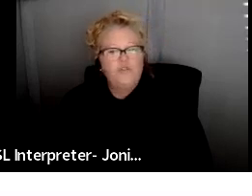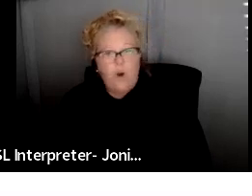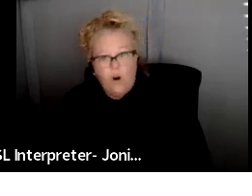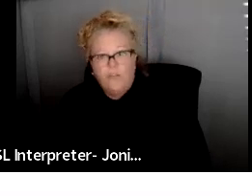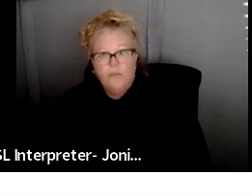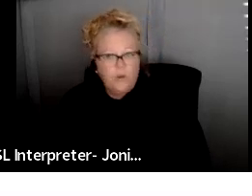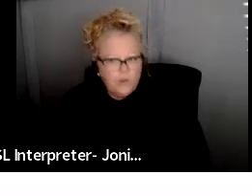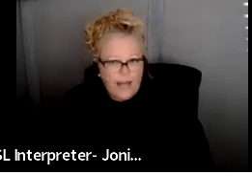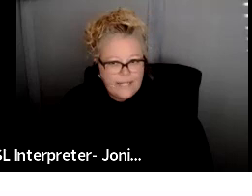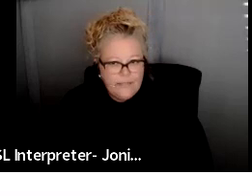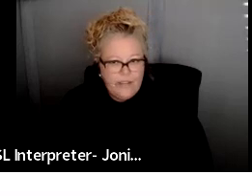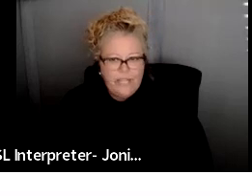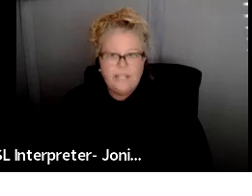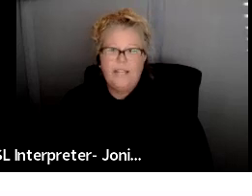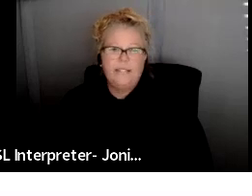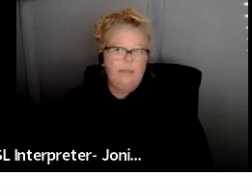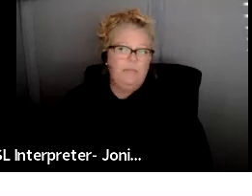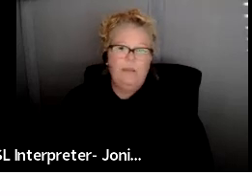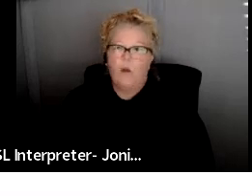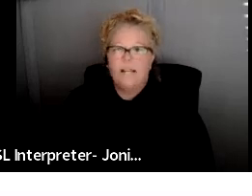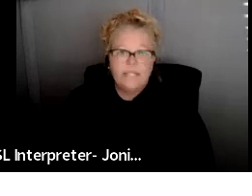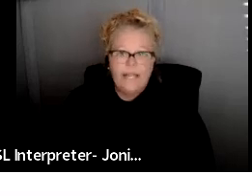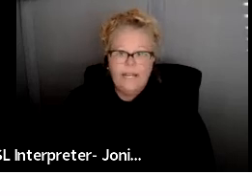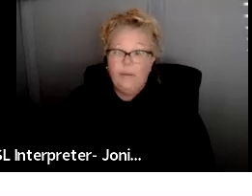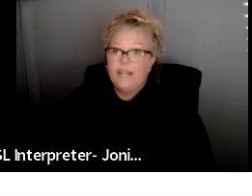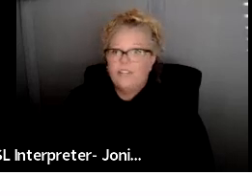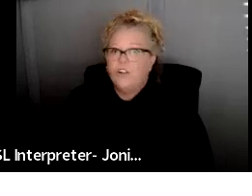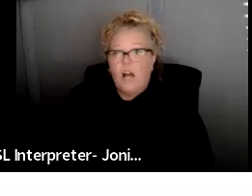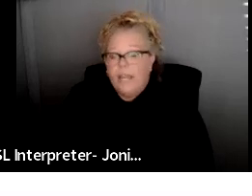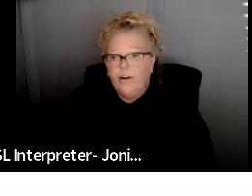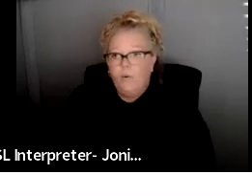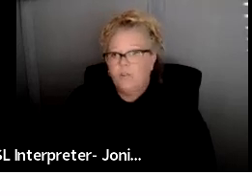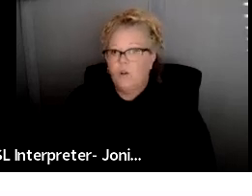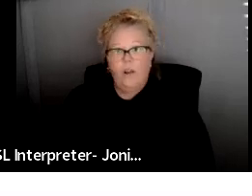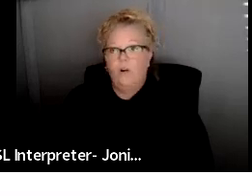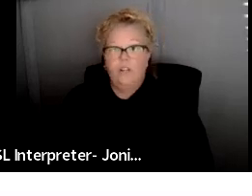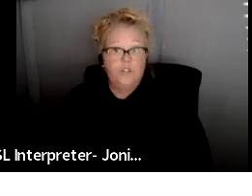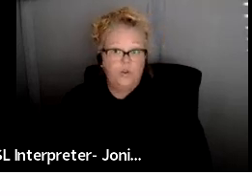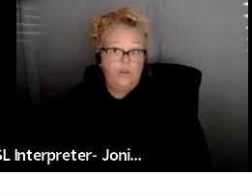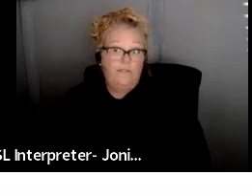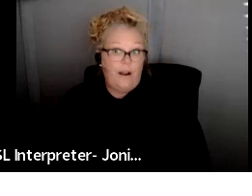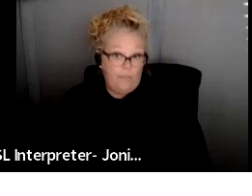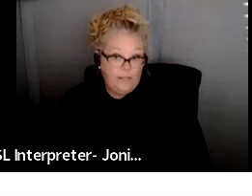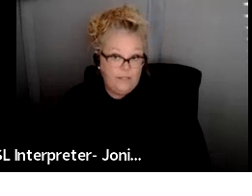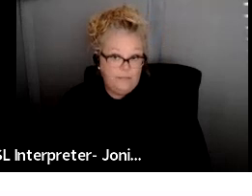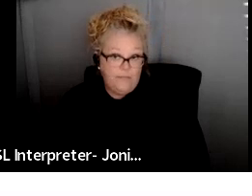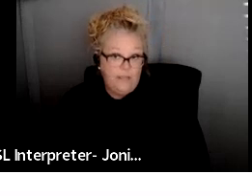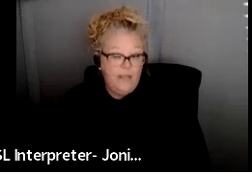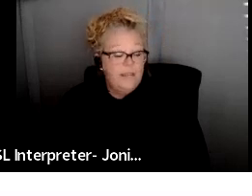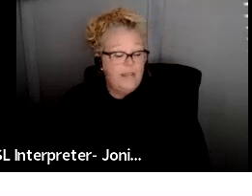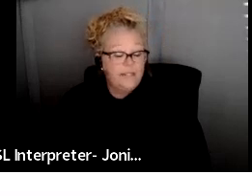of withdraw from social activities. They seem to be more isolated because they're not hearing what's going on in social